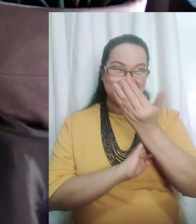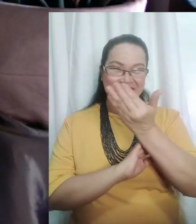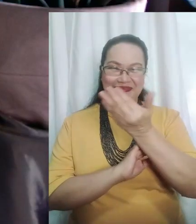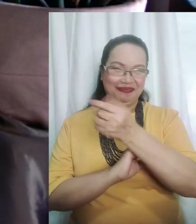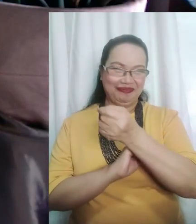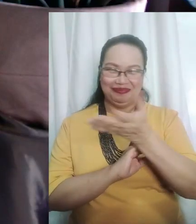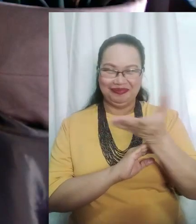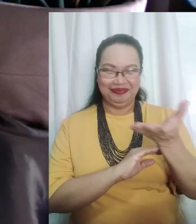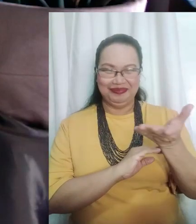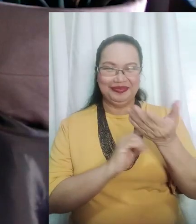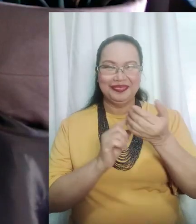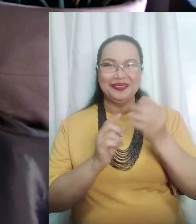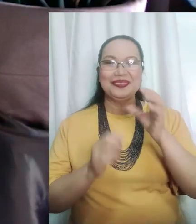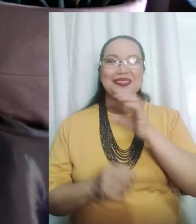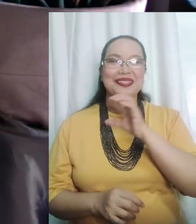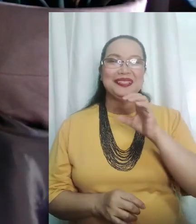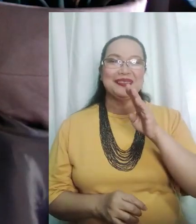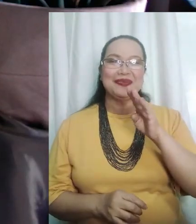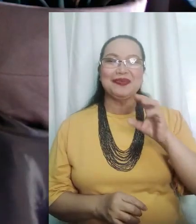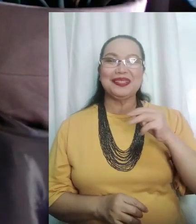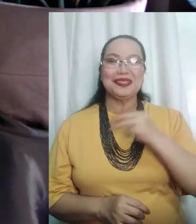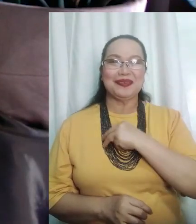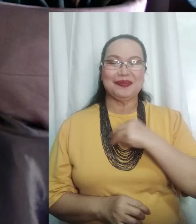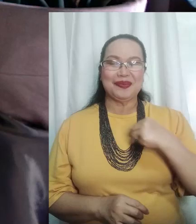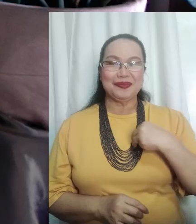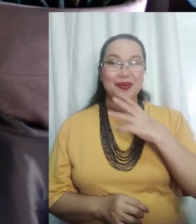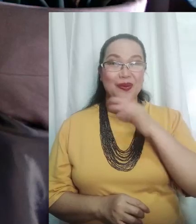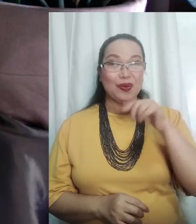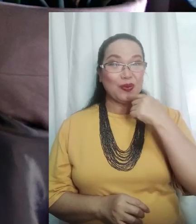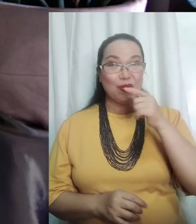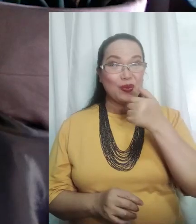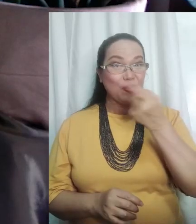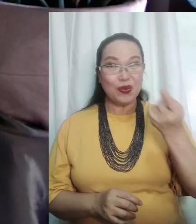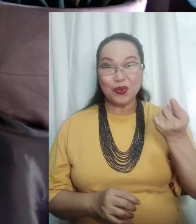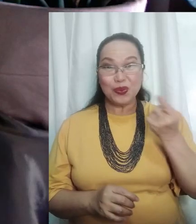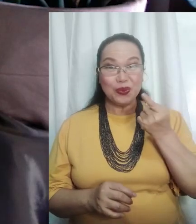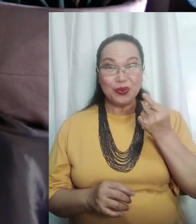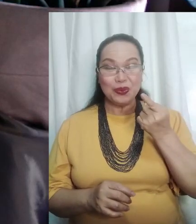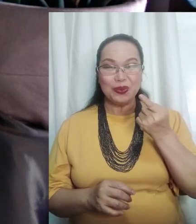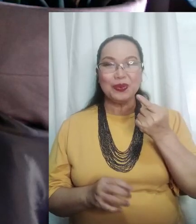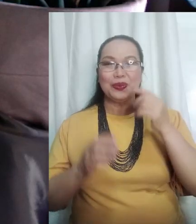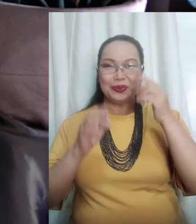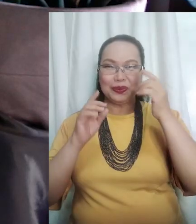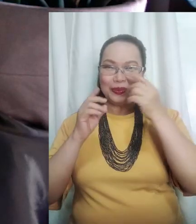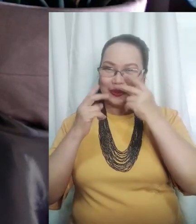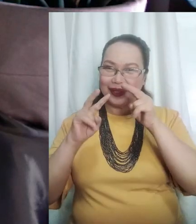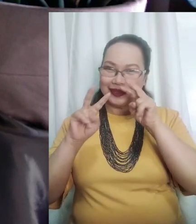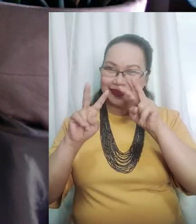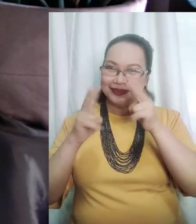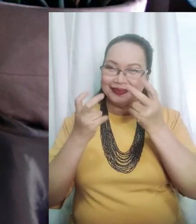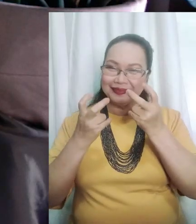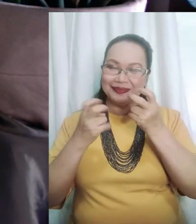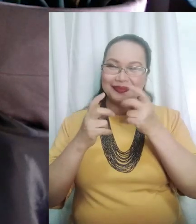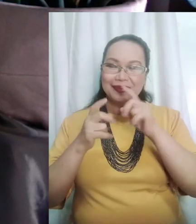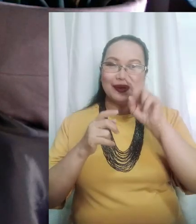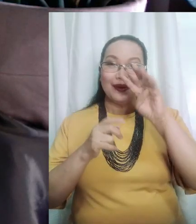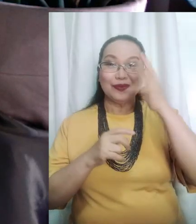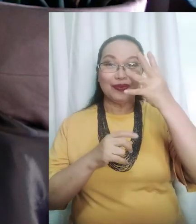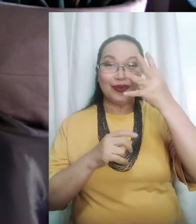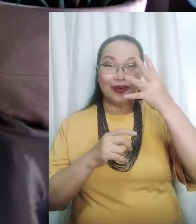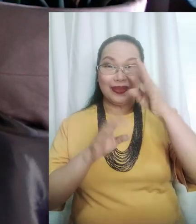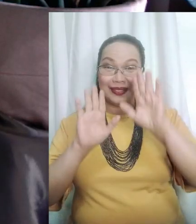Good morning sa inyong lahat, kapwa CCBCers, and all those who are watching with us today, fourth Sunday of